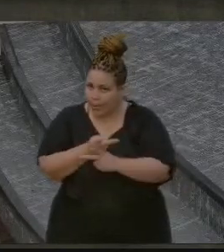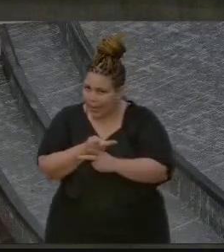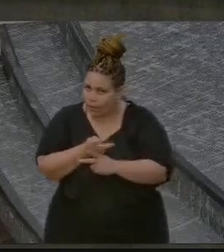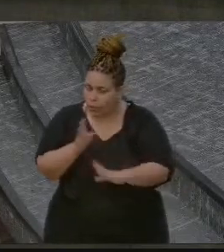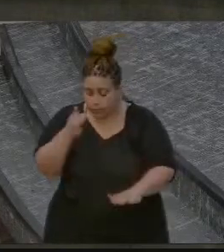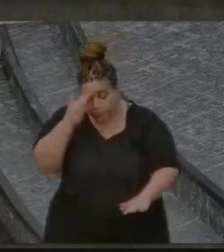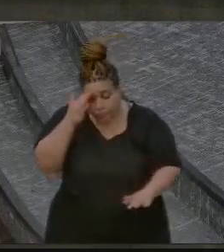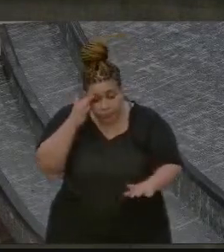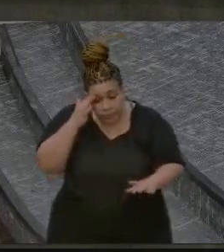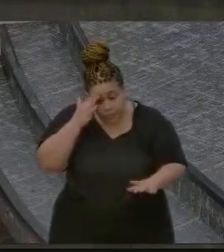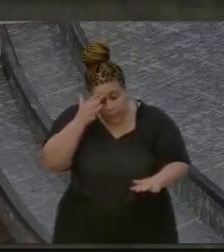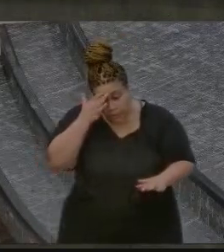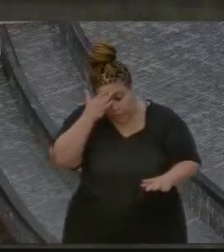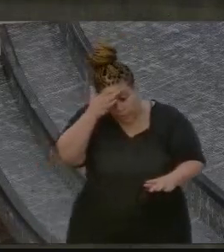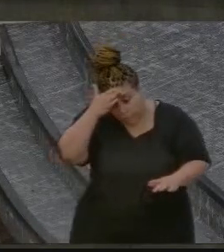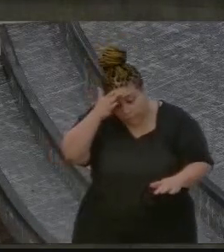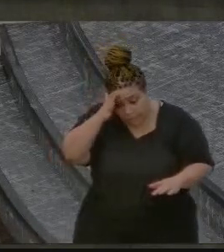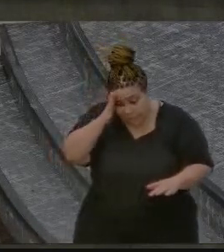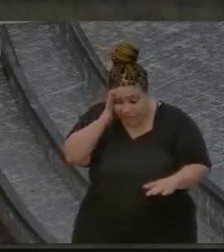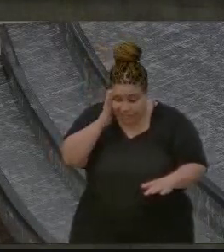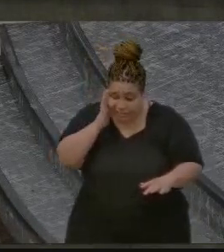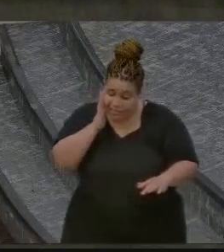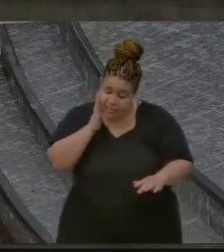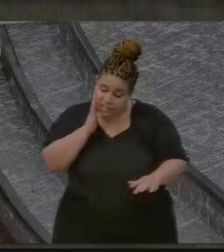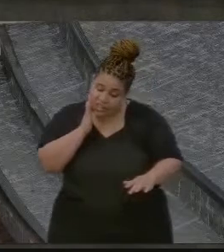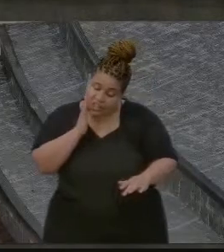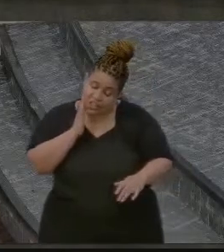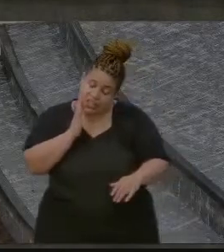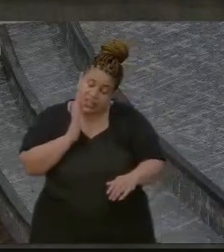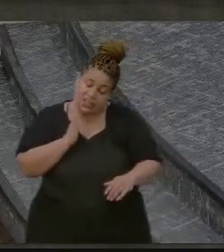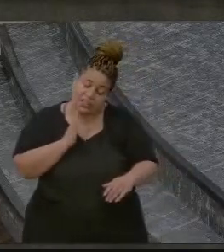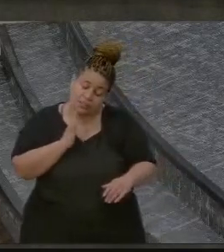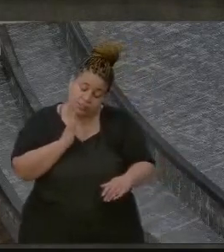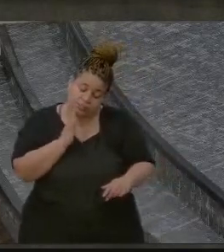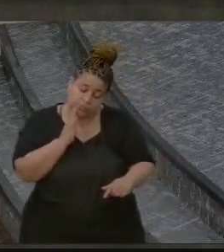in delineating a lot of